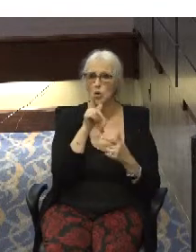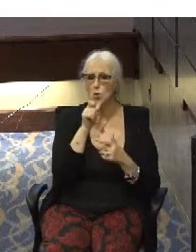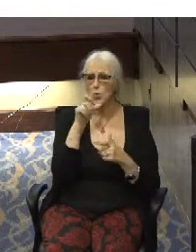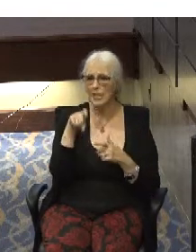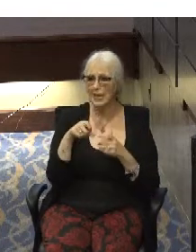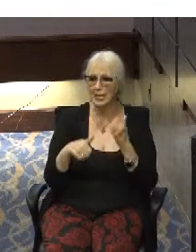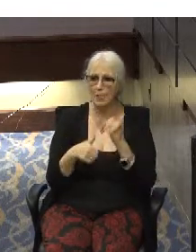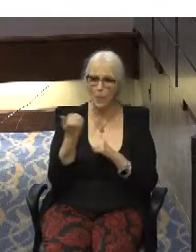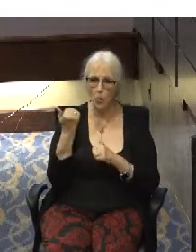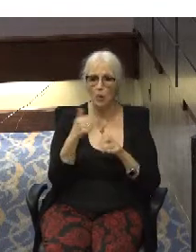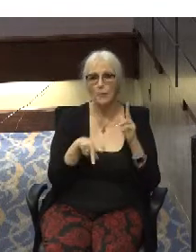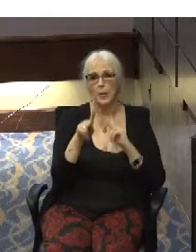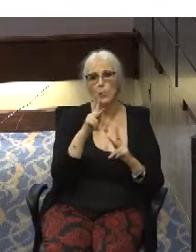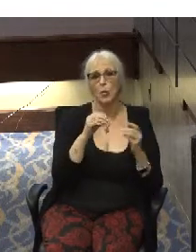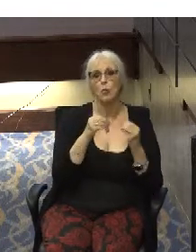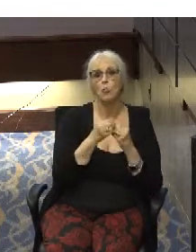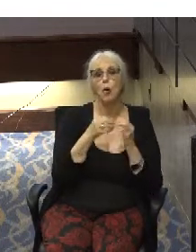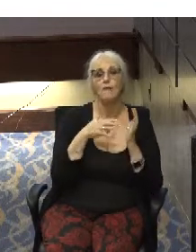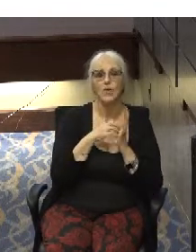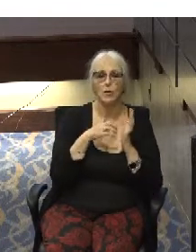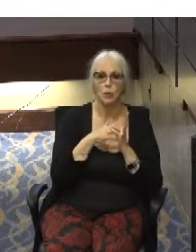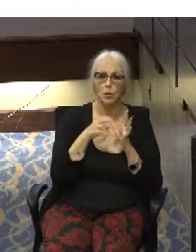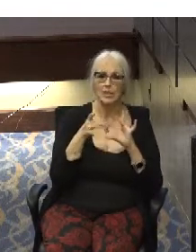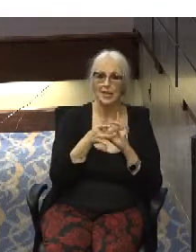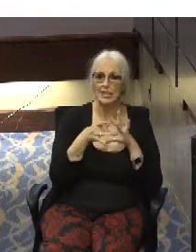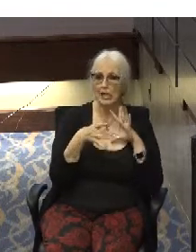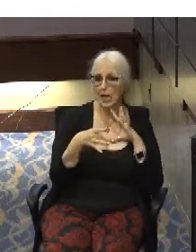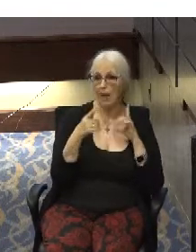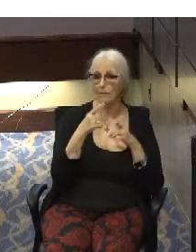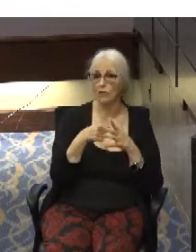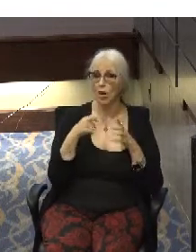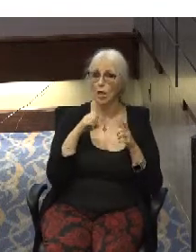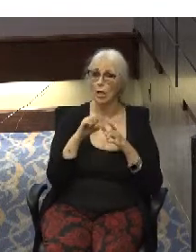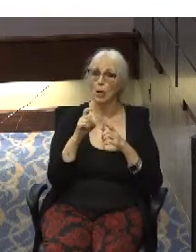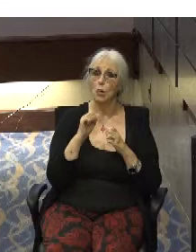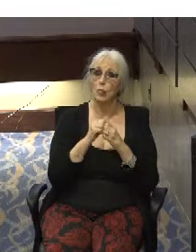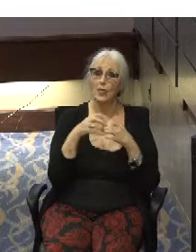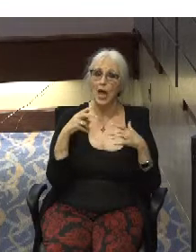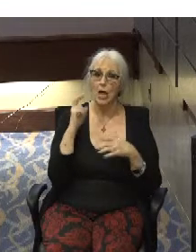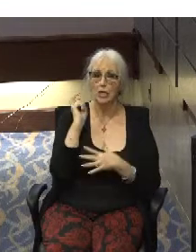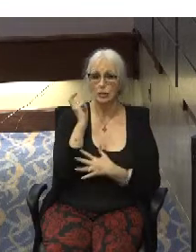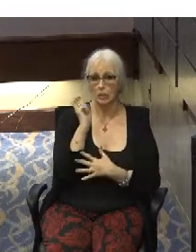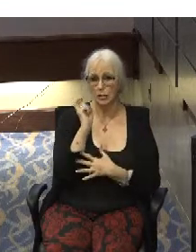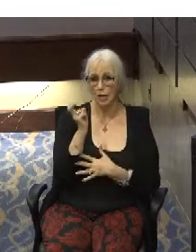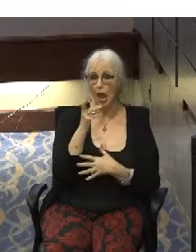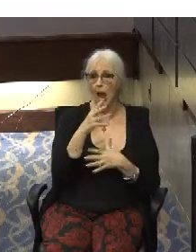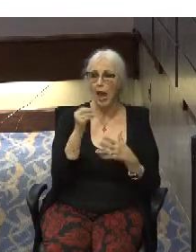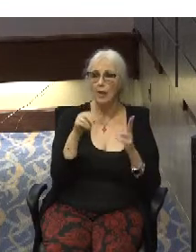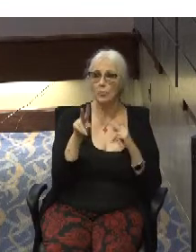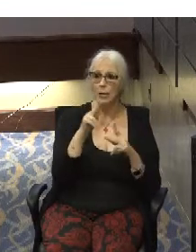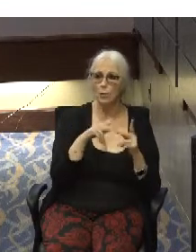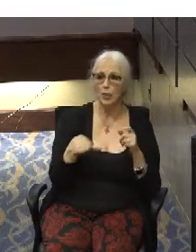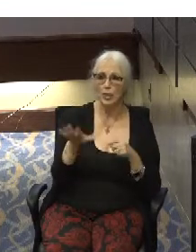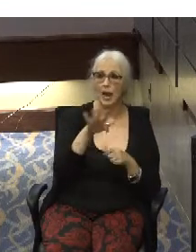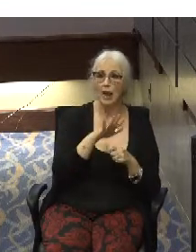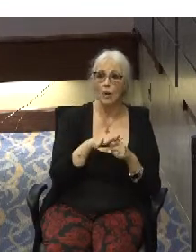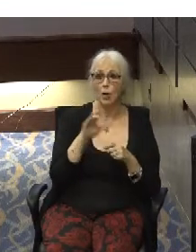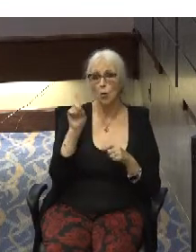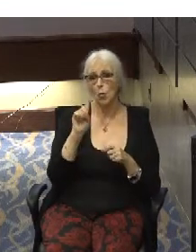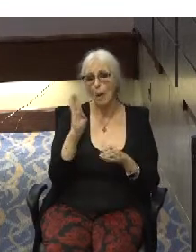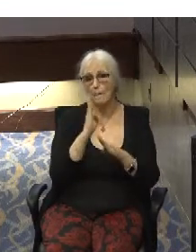at those who are most vulnerable to disconnect from the community without lack of transportation, as well as those areas where maybe